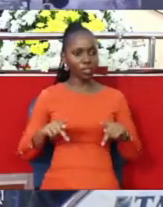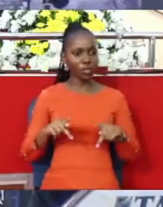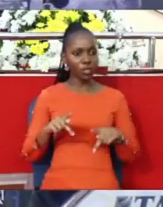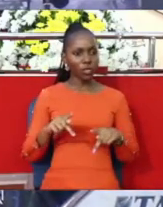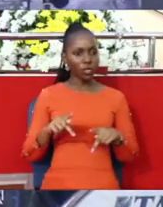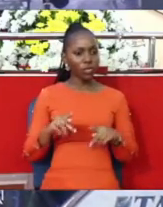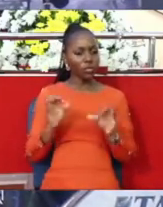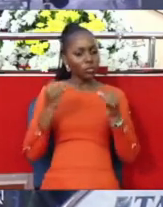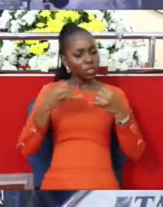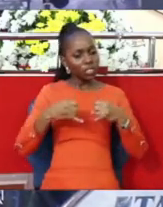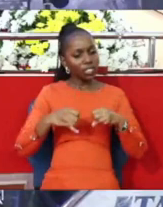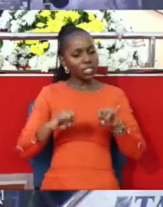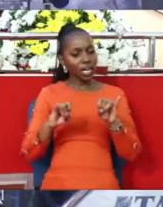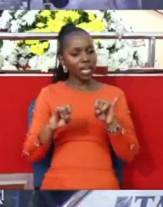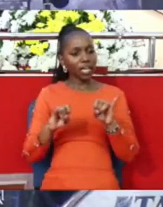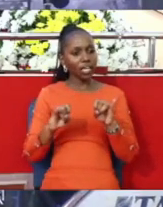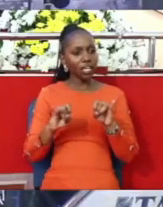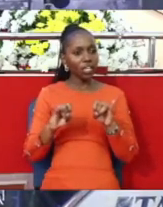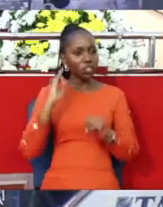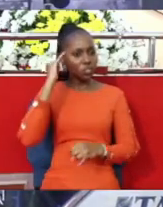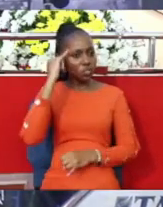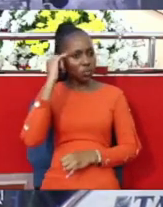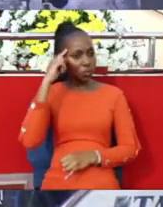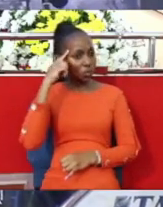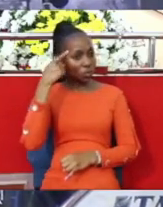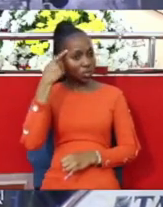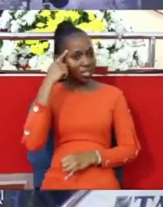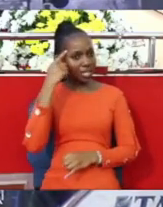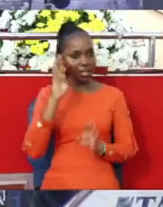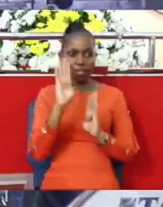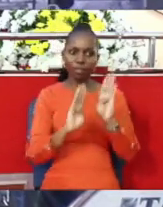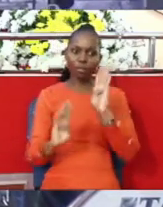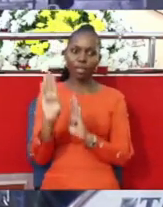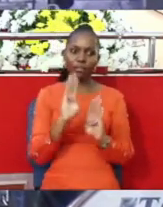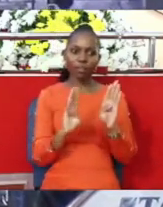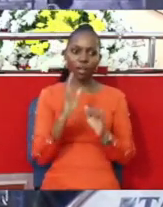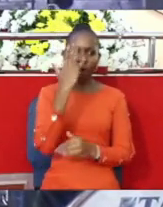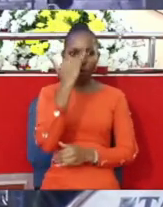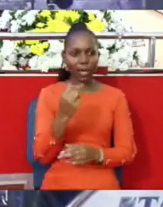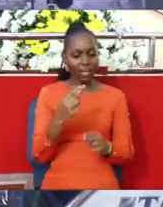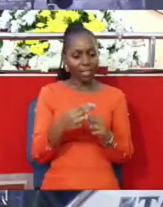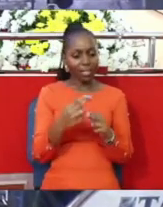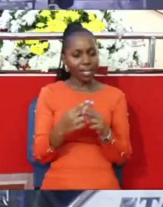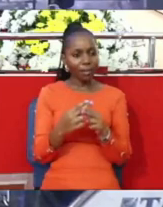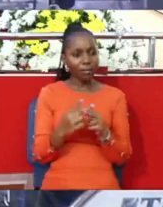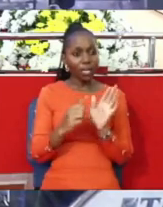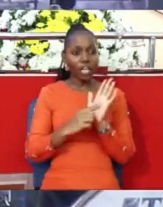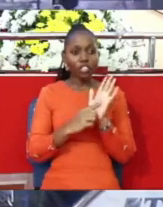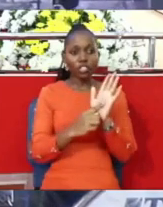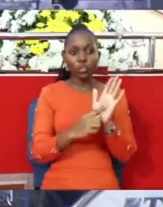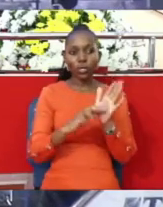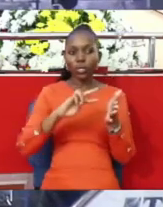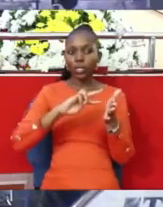ufahamu wake, because the name carries what you know, kwa sababu jina la beba unachokifahamu kumhusu. That means hiyo inamaanisha that a name